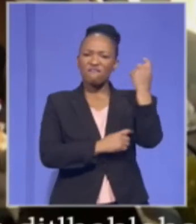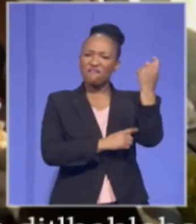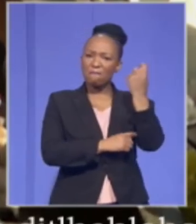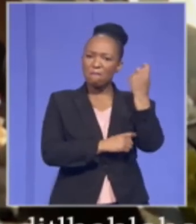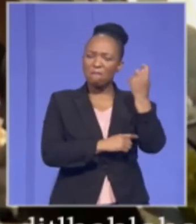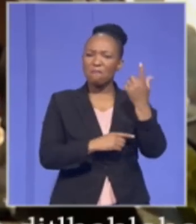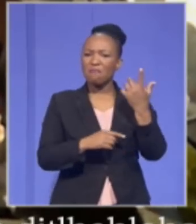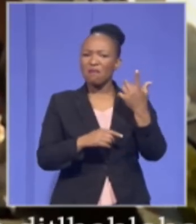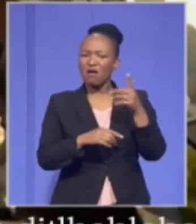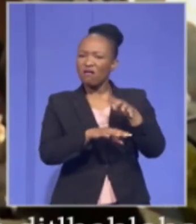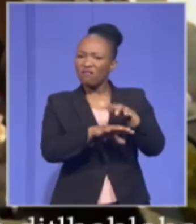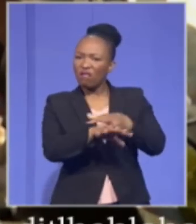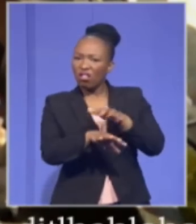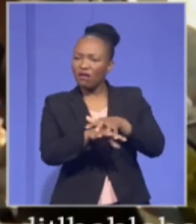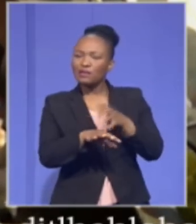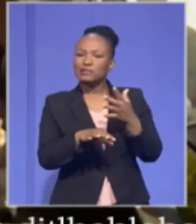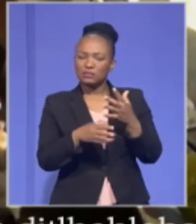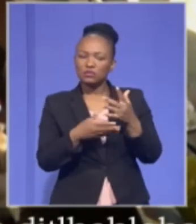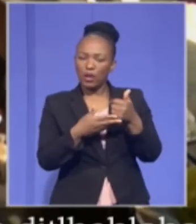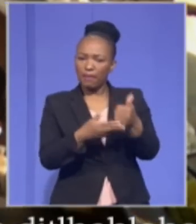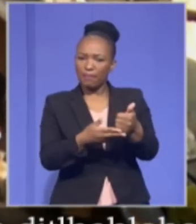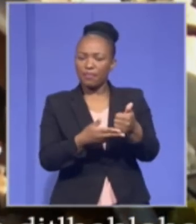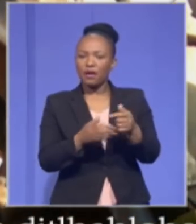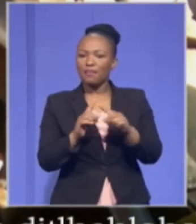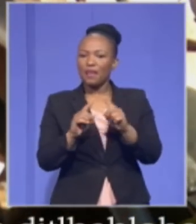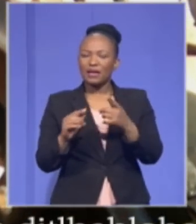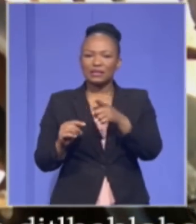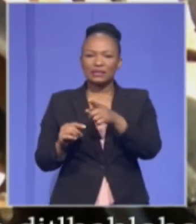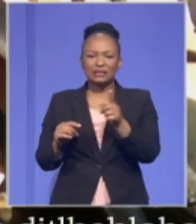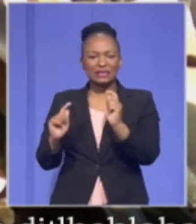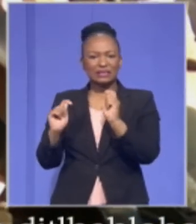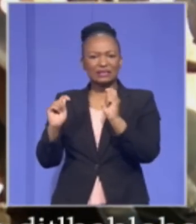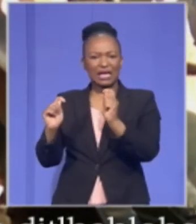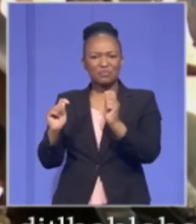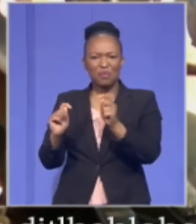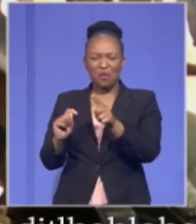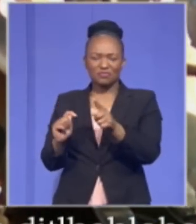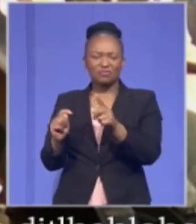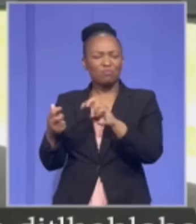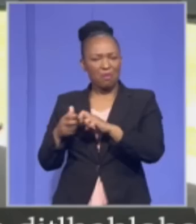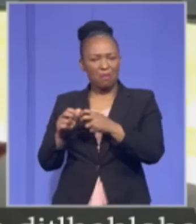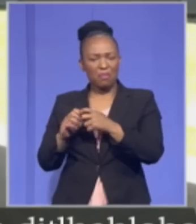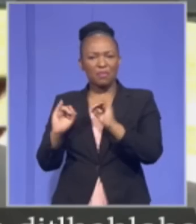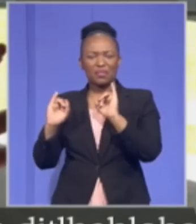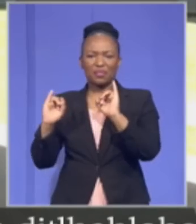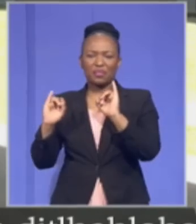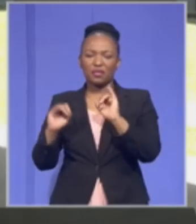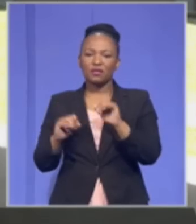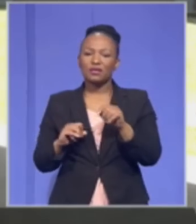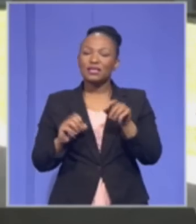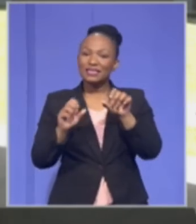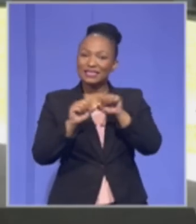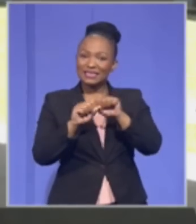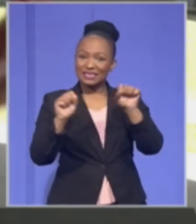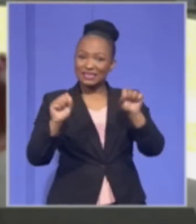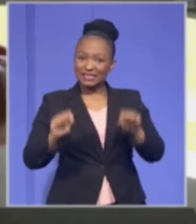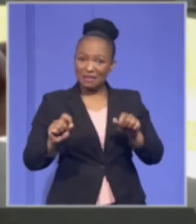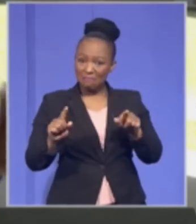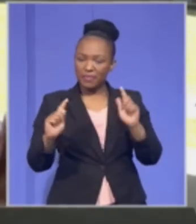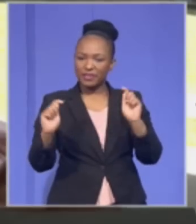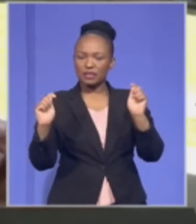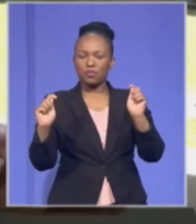kgakala. Fela dipalangwa tse di fetogile kgwetlo go baungwelwa le puso. This is a huge issue, I think, in our system. Number one, because it becomes